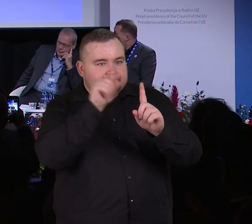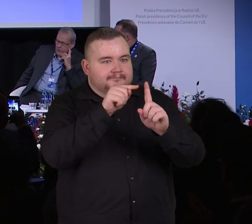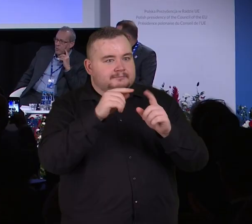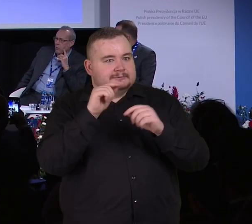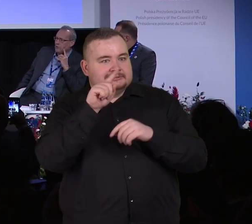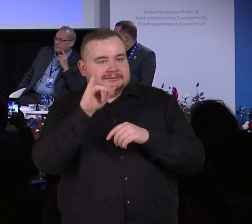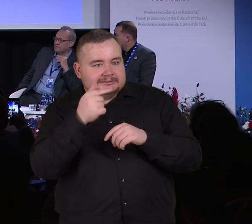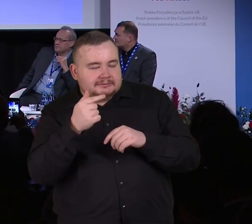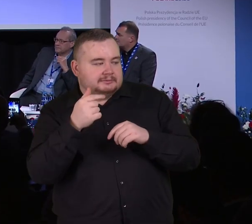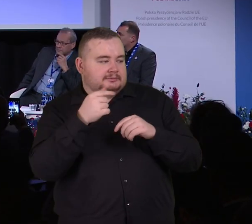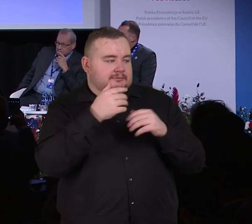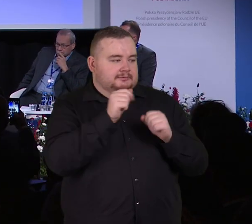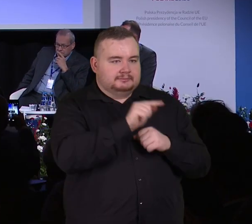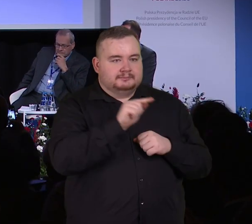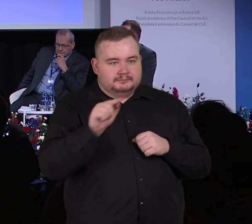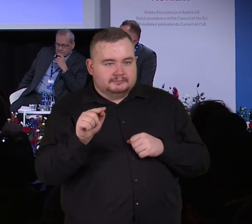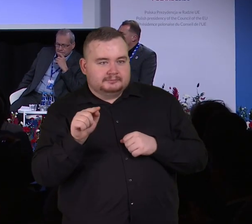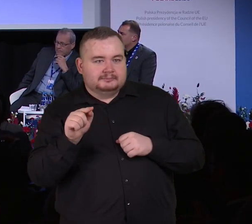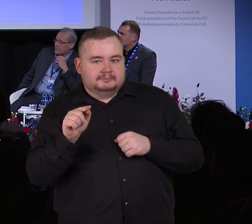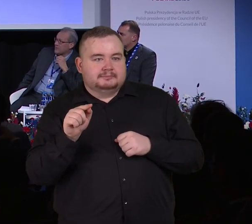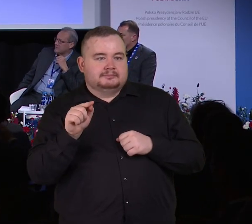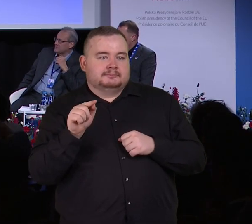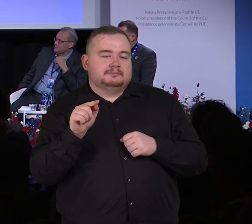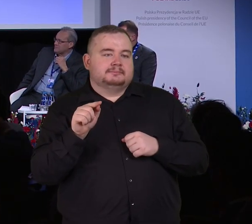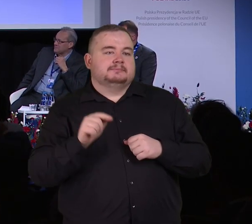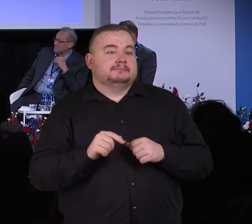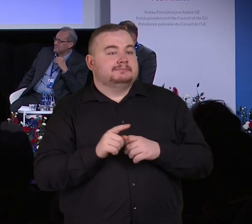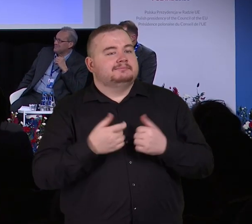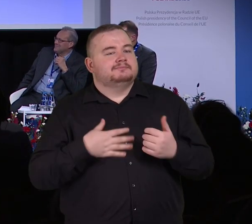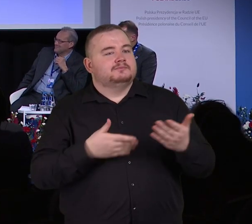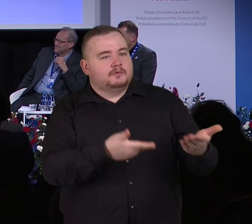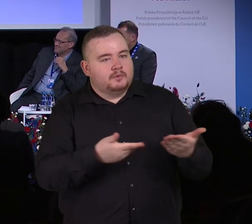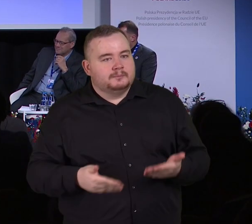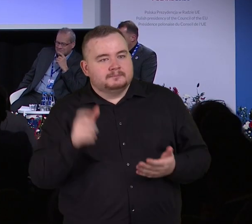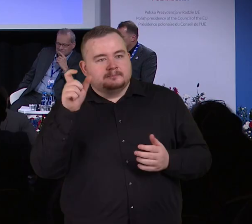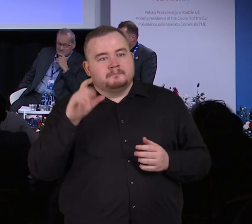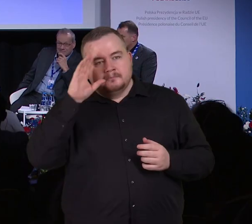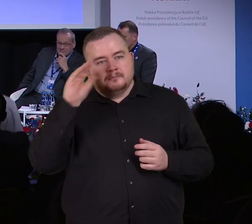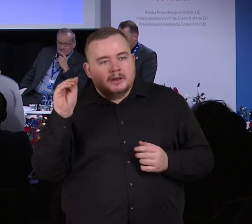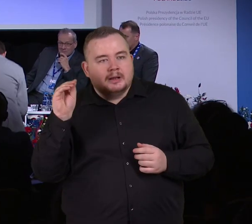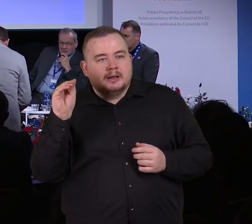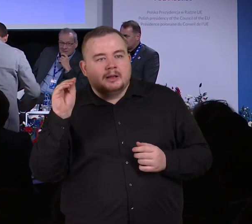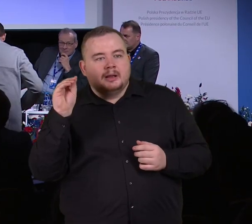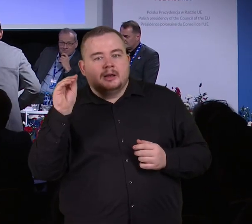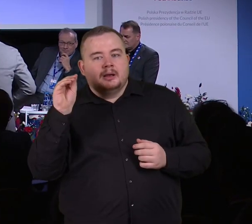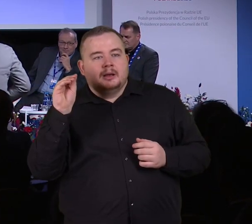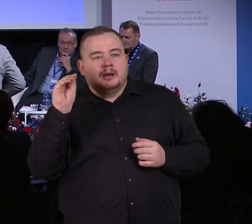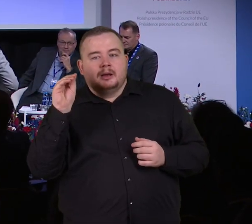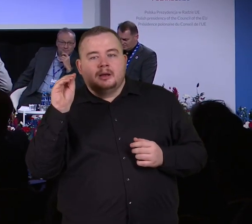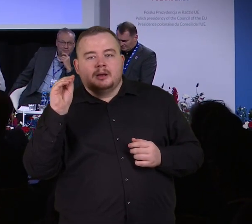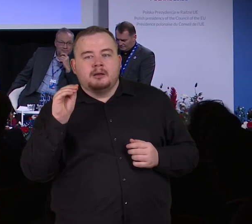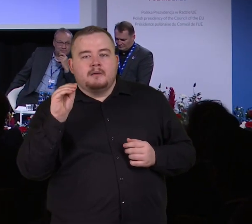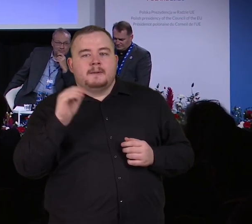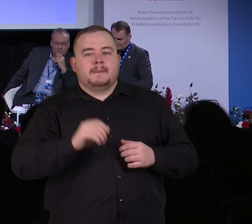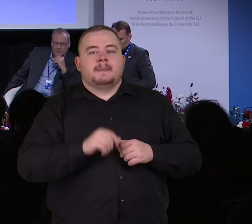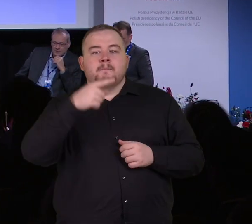Action Group Diversity of the Countryside, Slovenia. And František Kubeš, Head of Department for Strategic Development